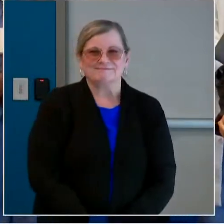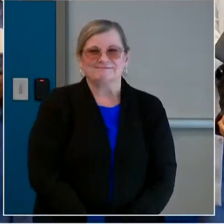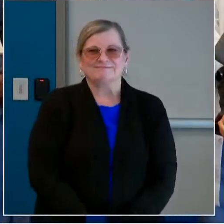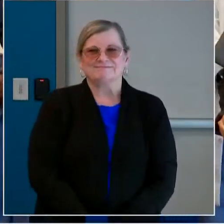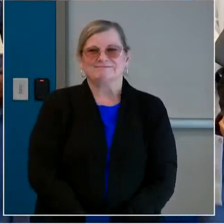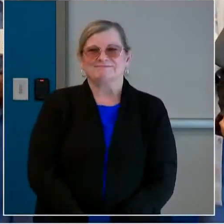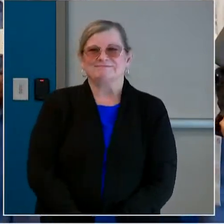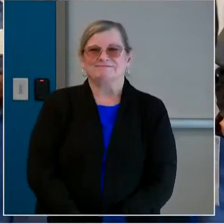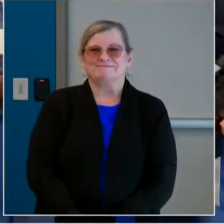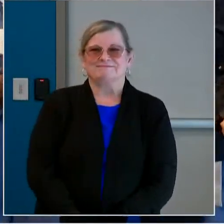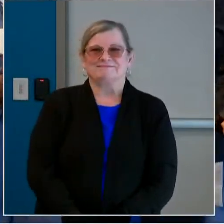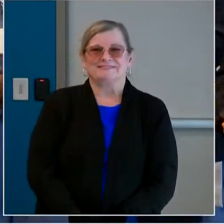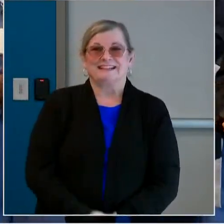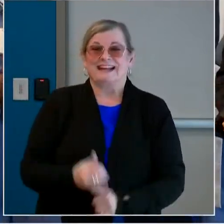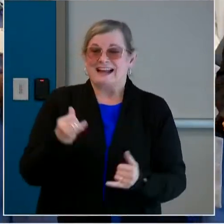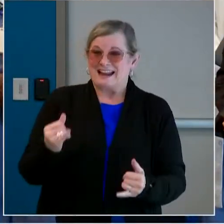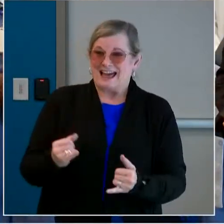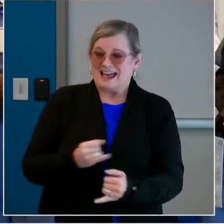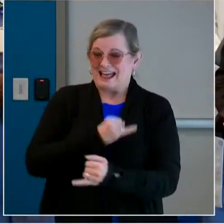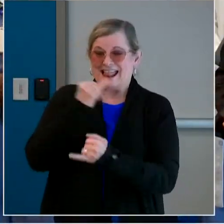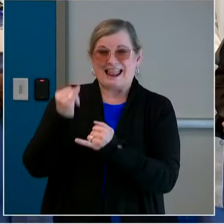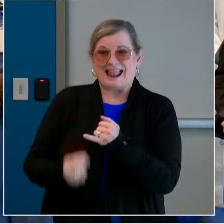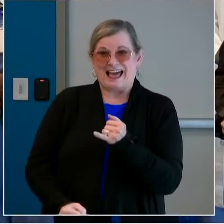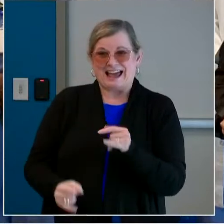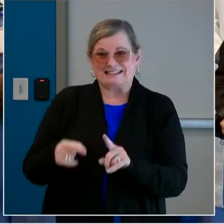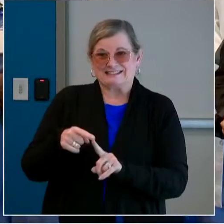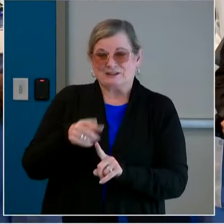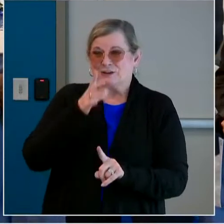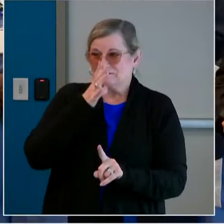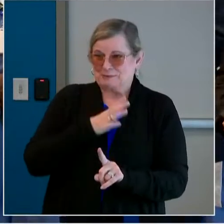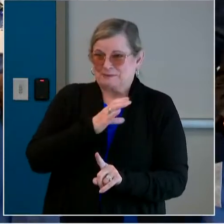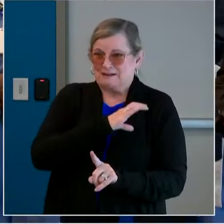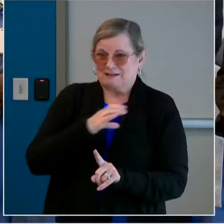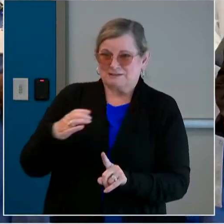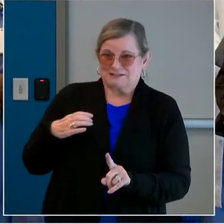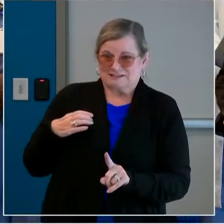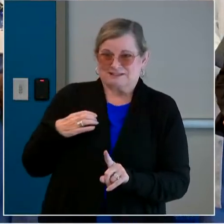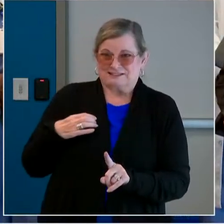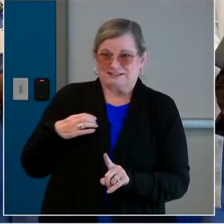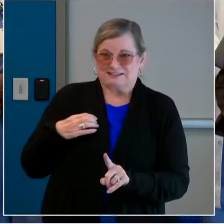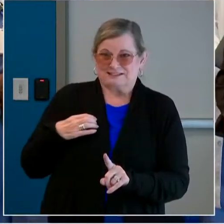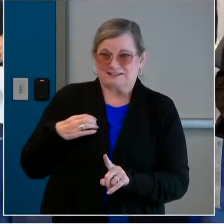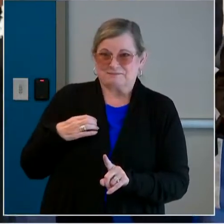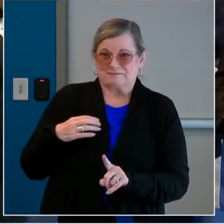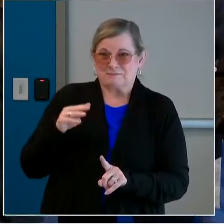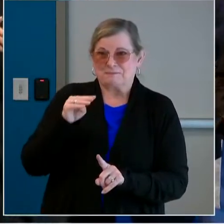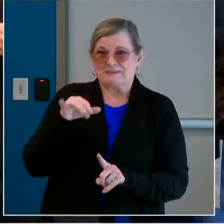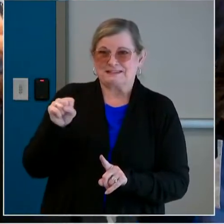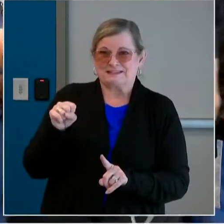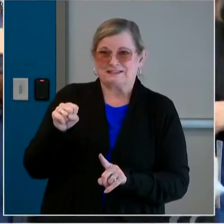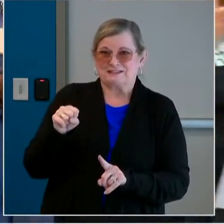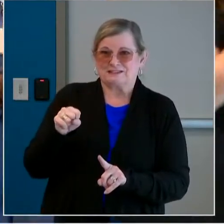Last but certainly not least from the council, Janice Lewis George.